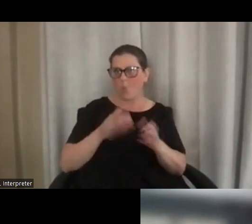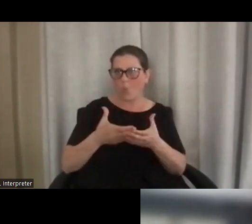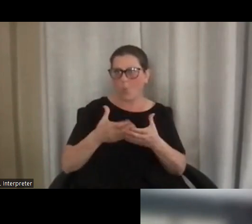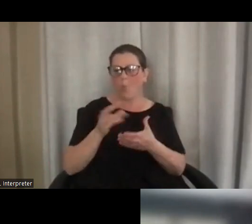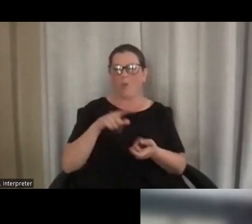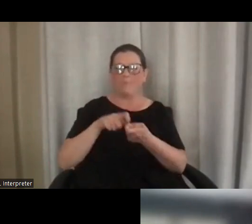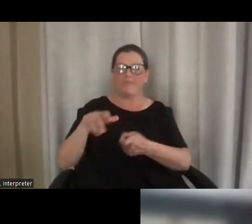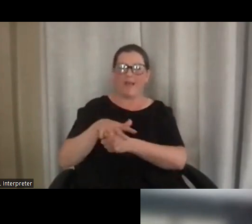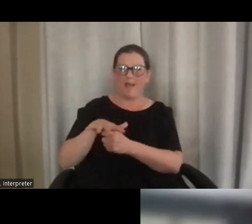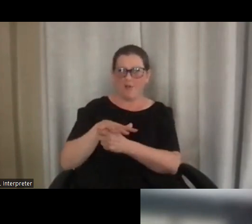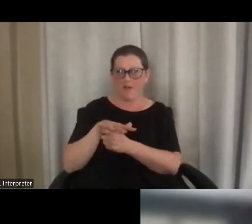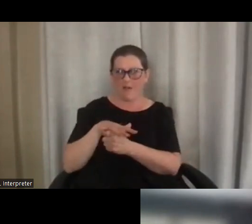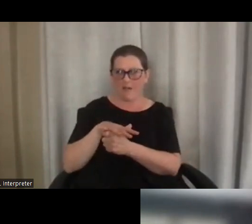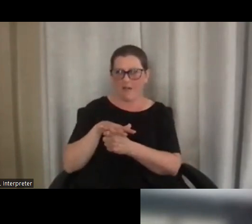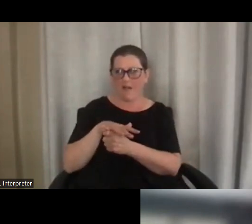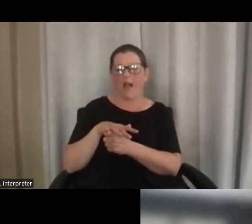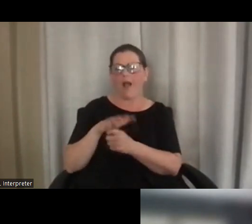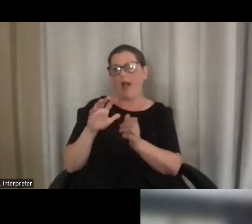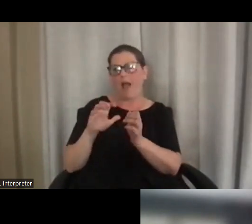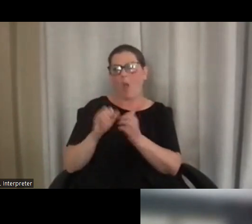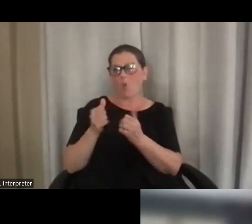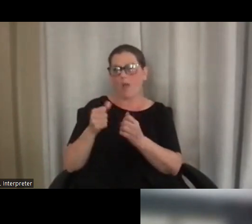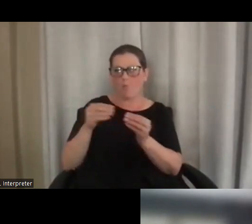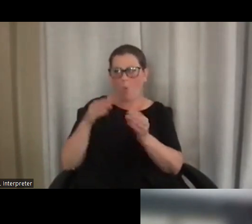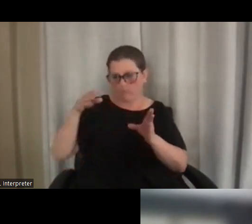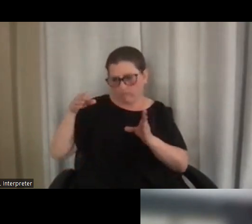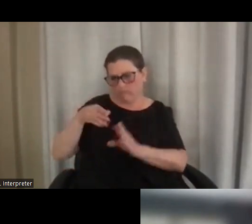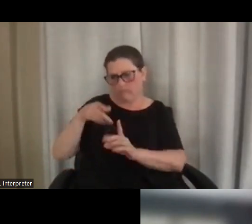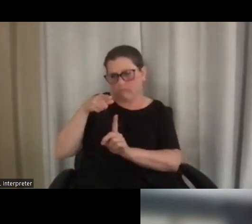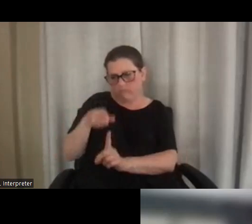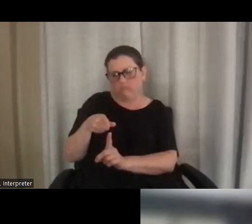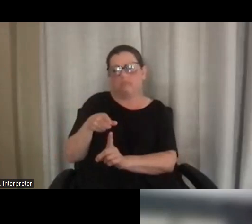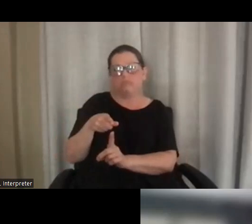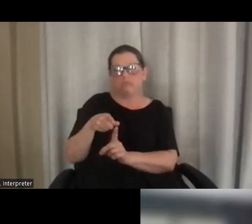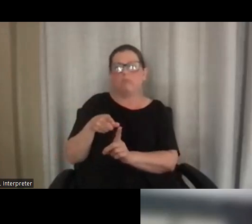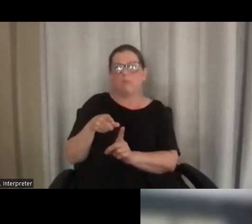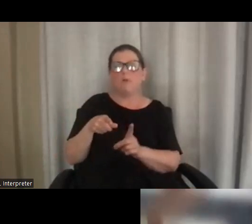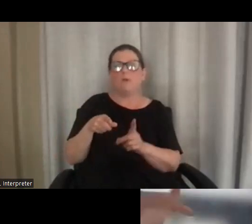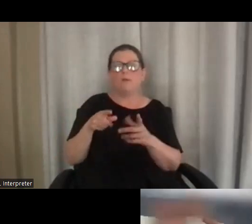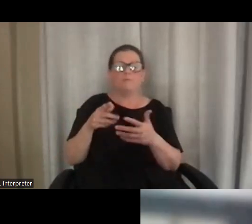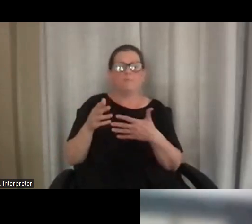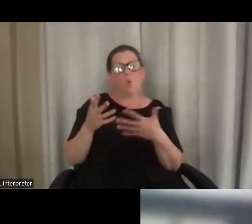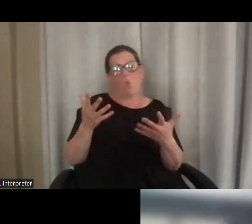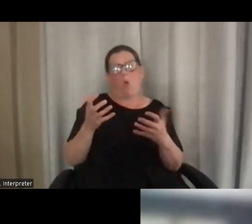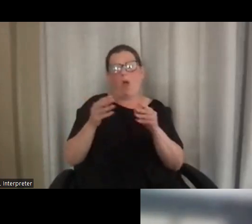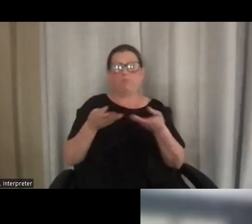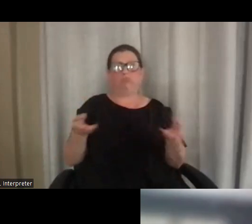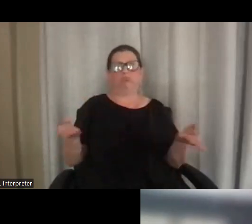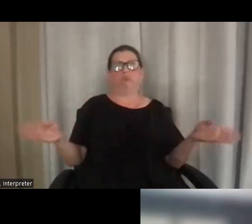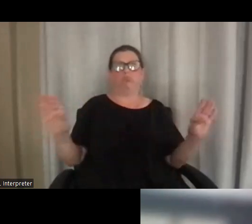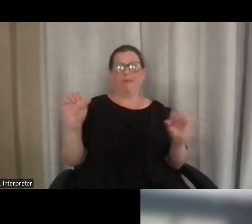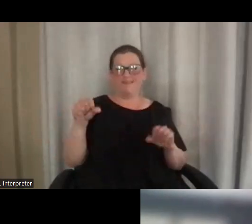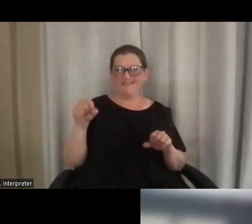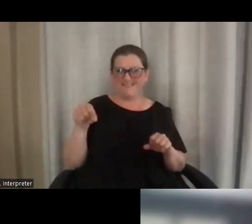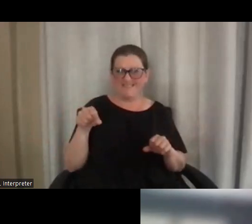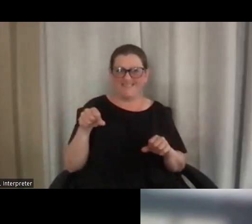area, or some way to narrow it down, because even though with those particular opportunities you want to be able to go as big as possible,